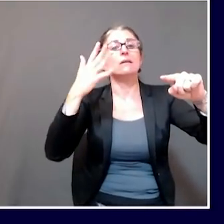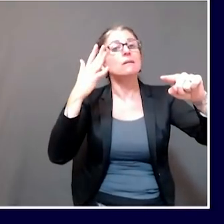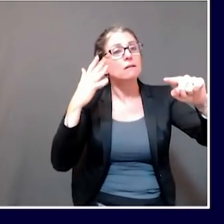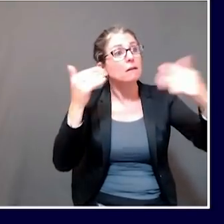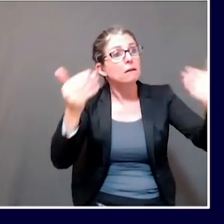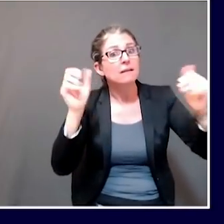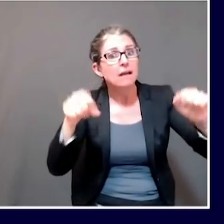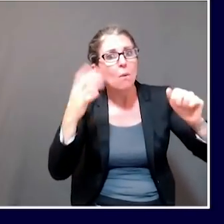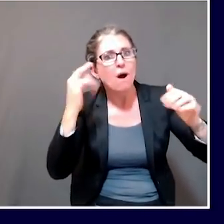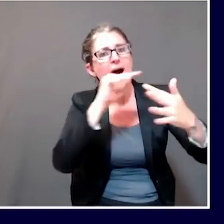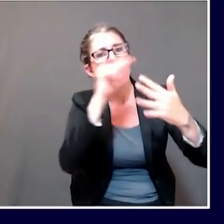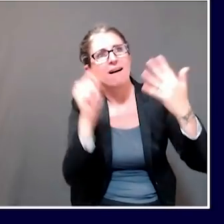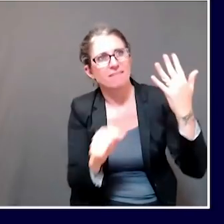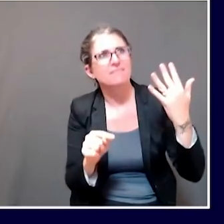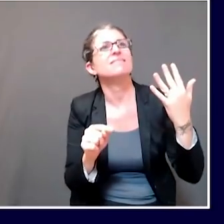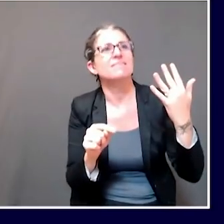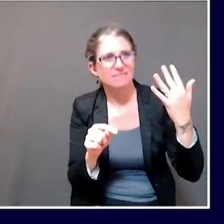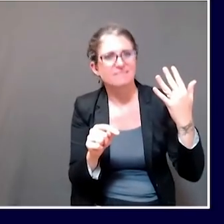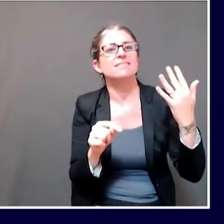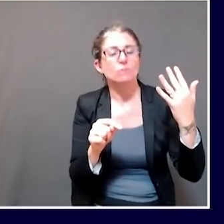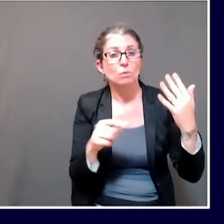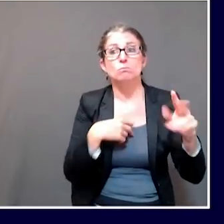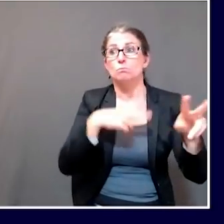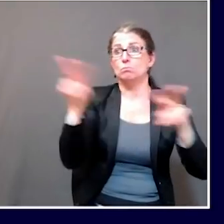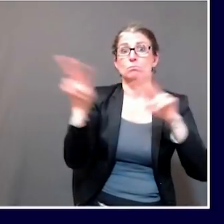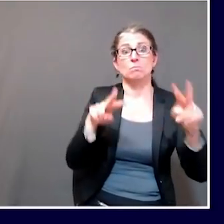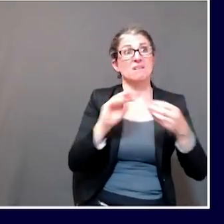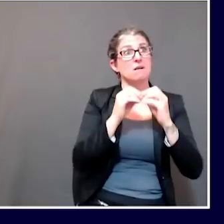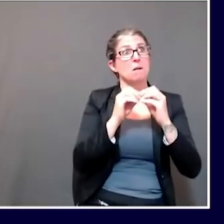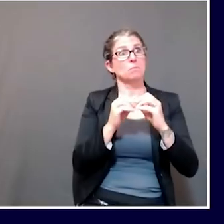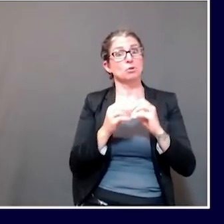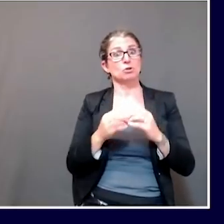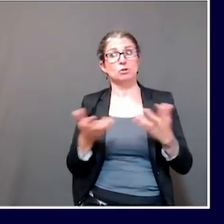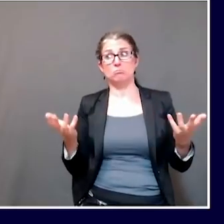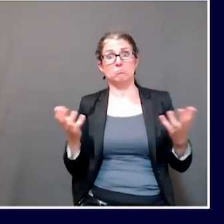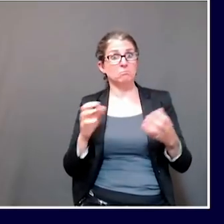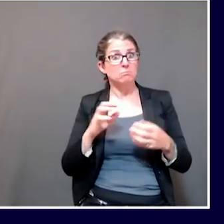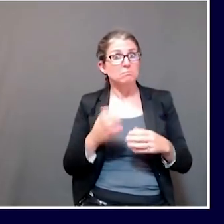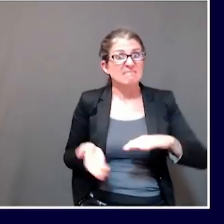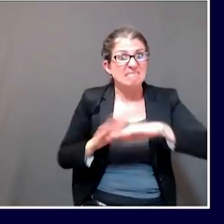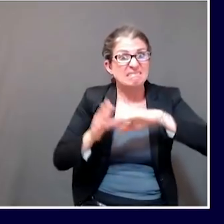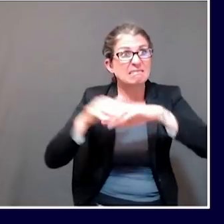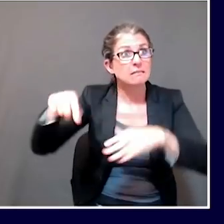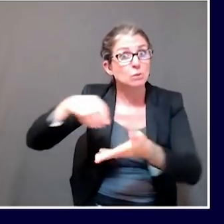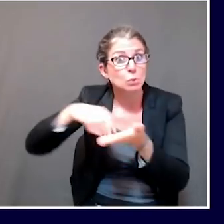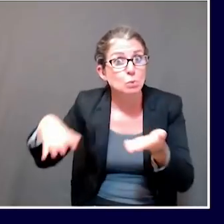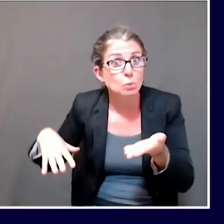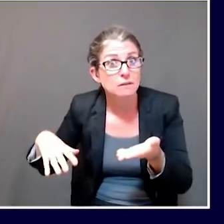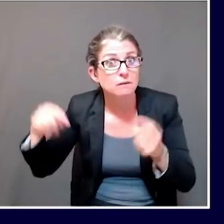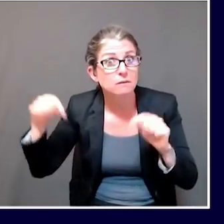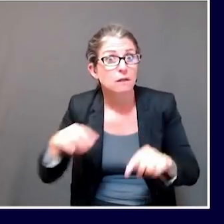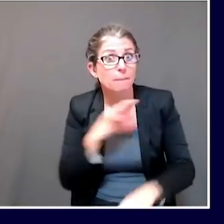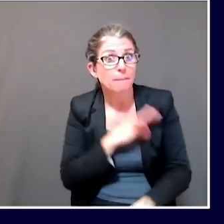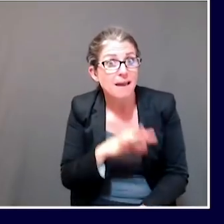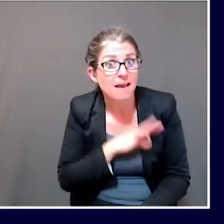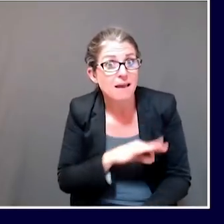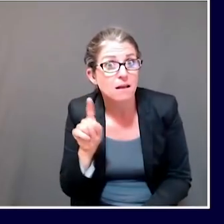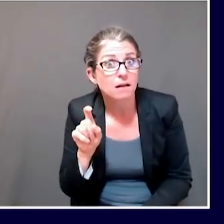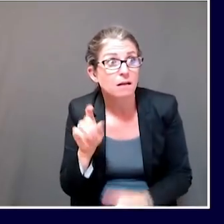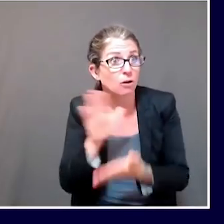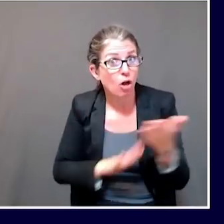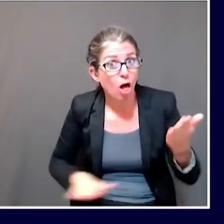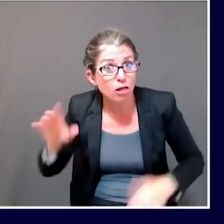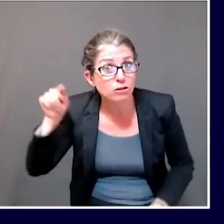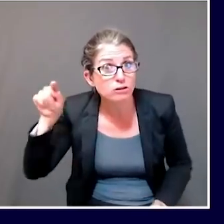cases, say in college students in a particular part of Maine, and that those college students interacted or had roles